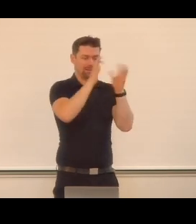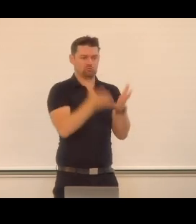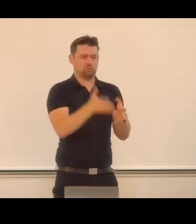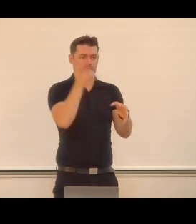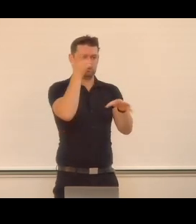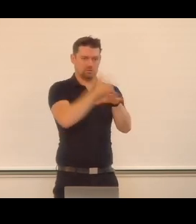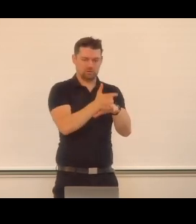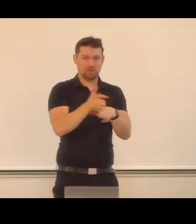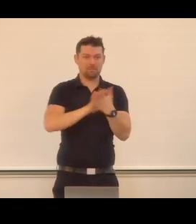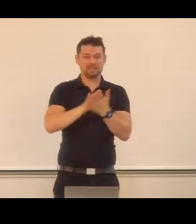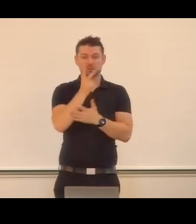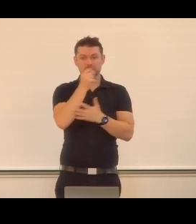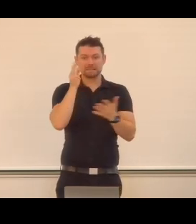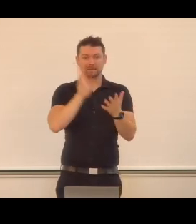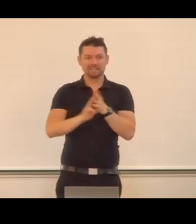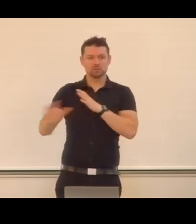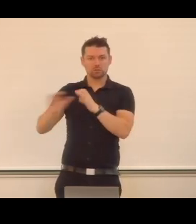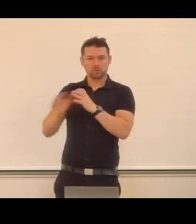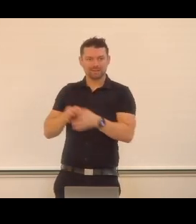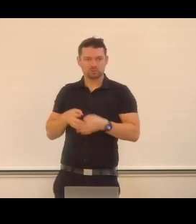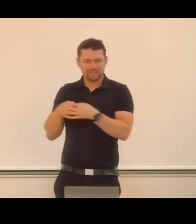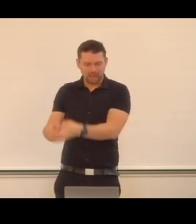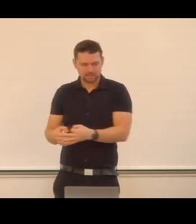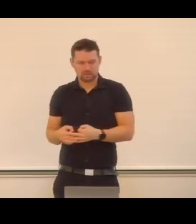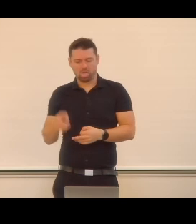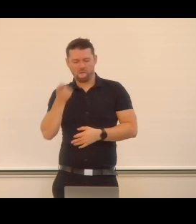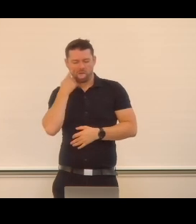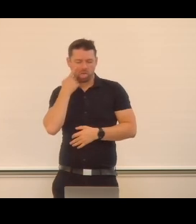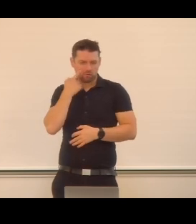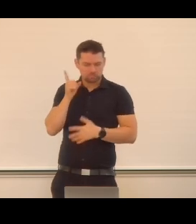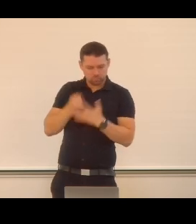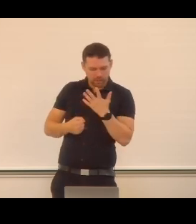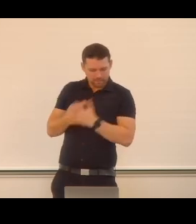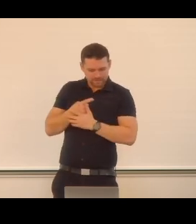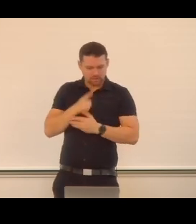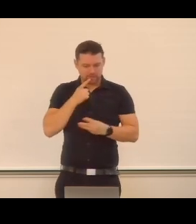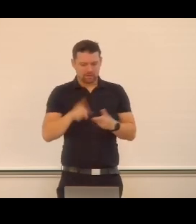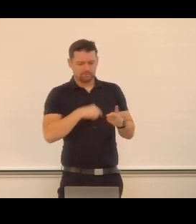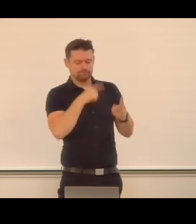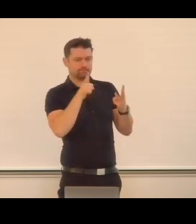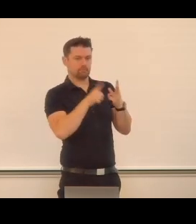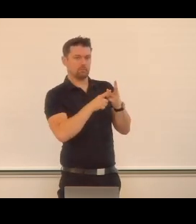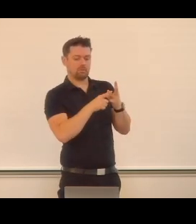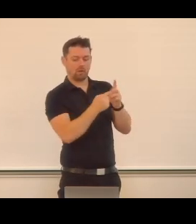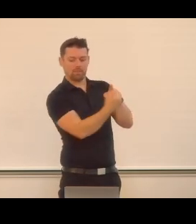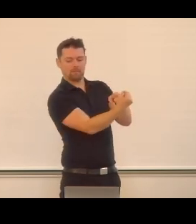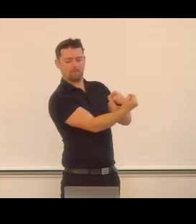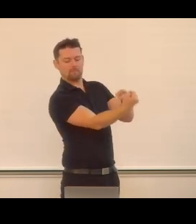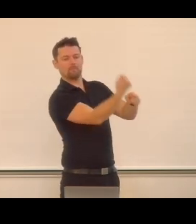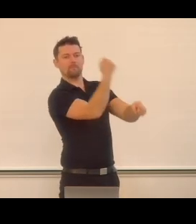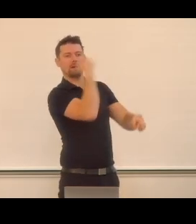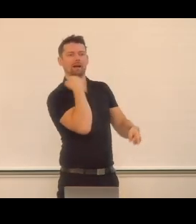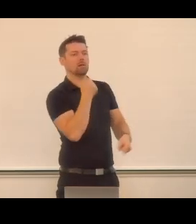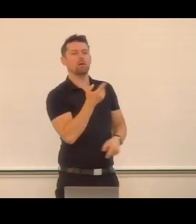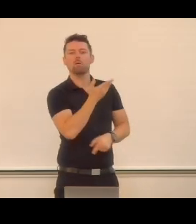a 20-minute comm delay, so we did some experiments around that. And then part 3 was on the return trip